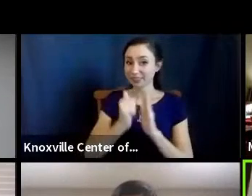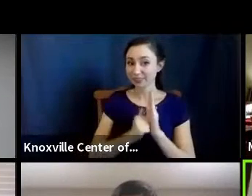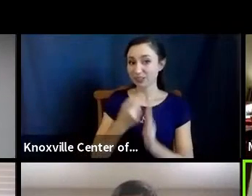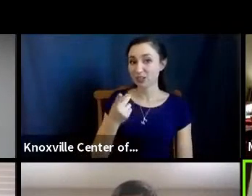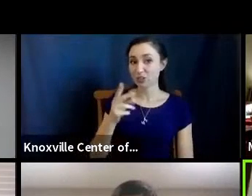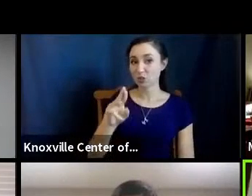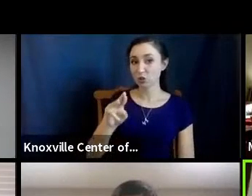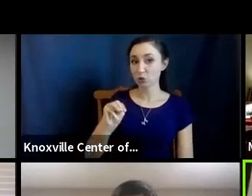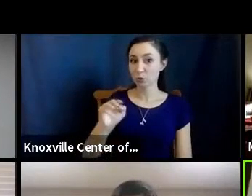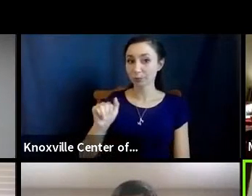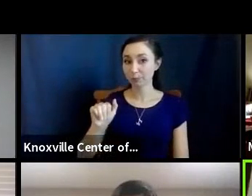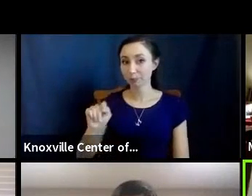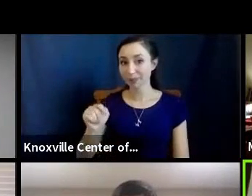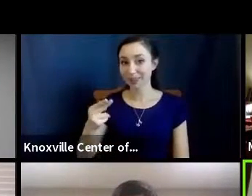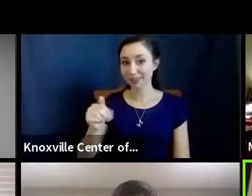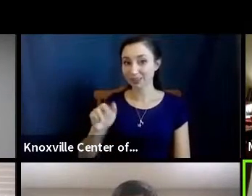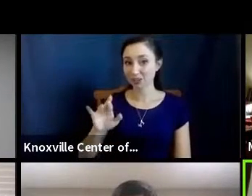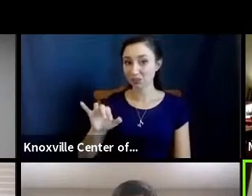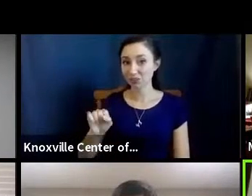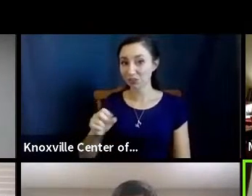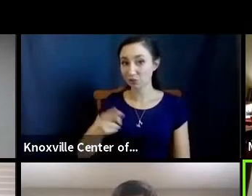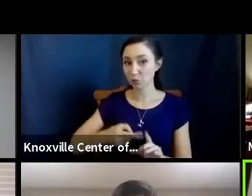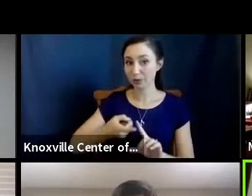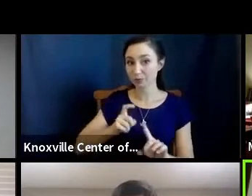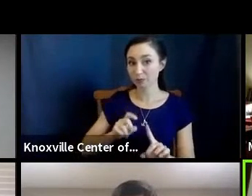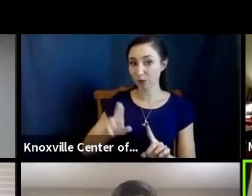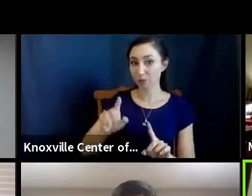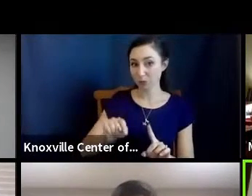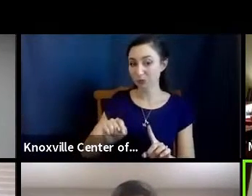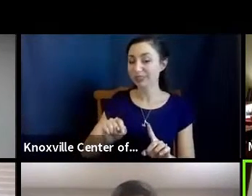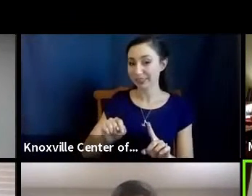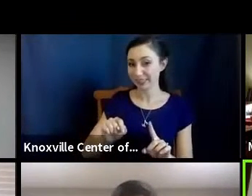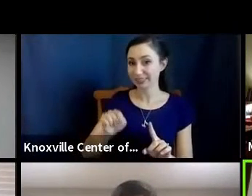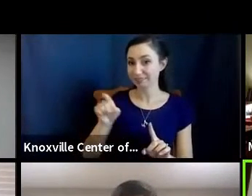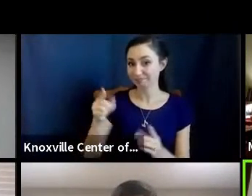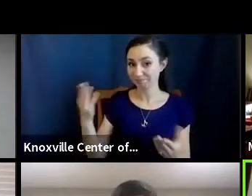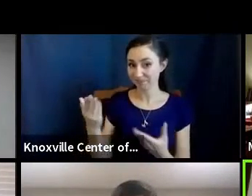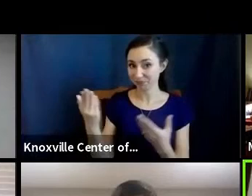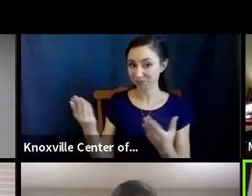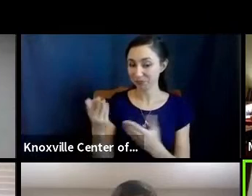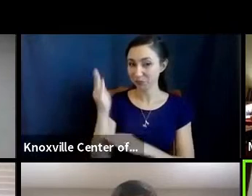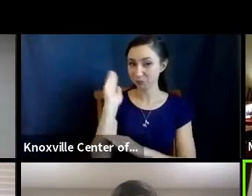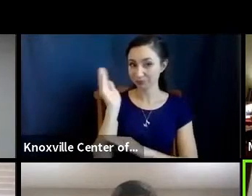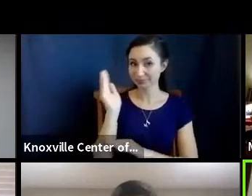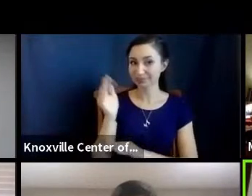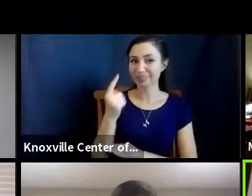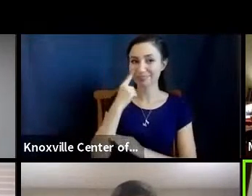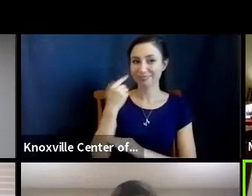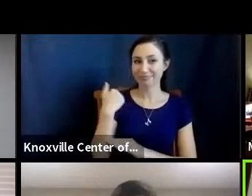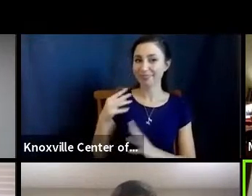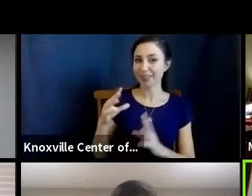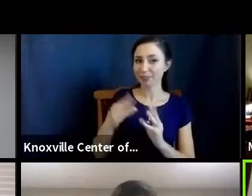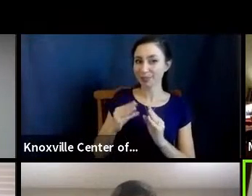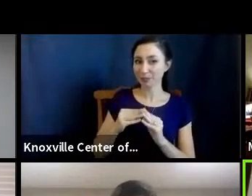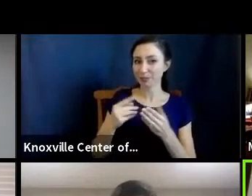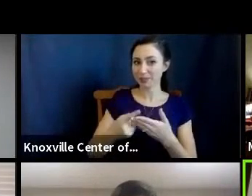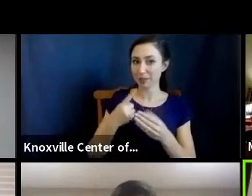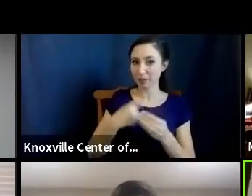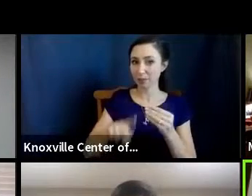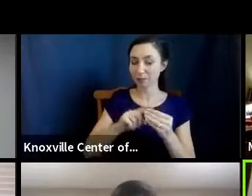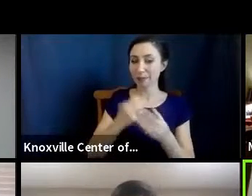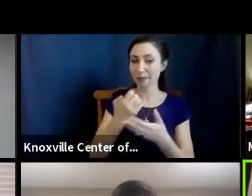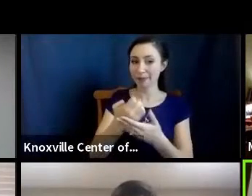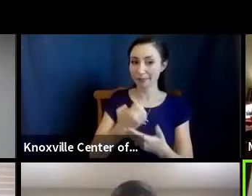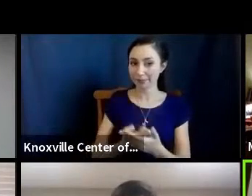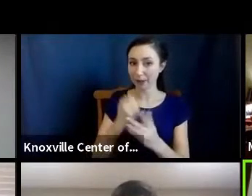from UT. He's an economist, and I think at our last meeting, we had some discussion about looking at economic impacts